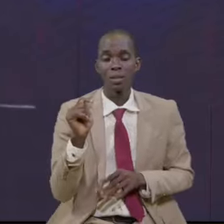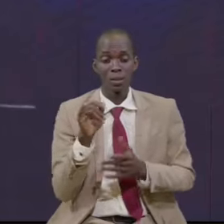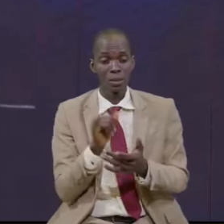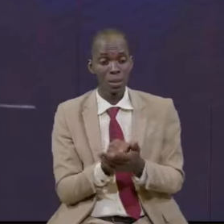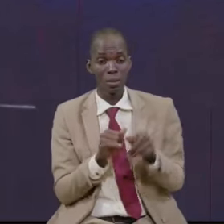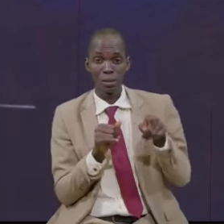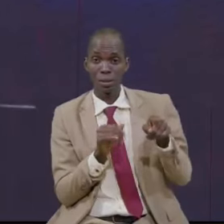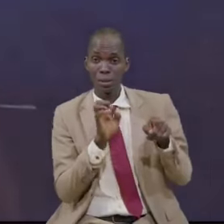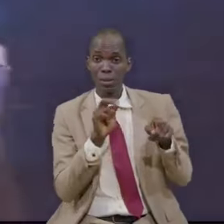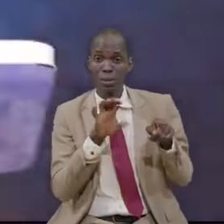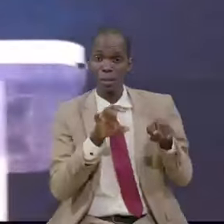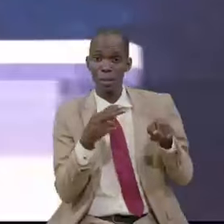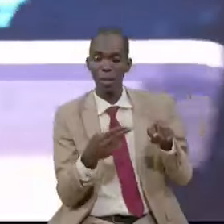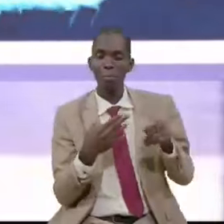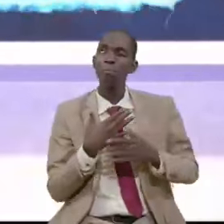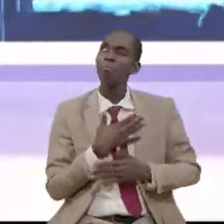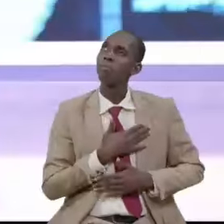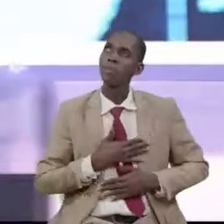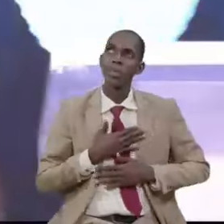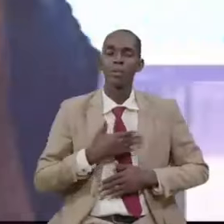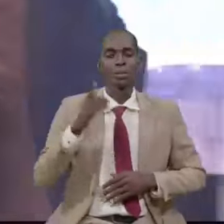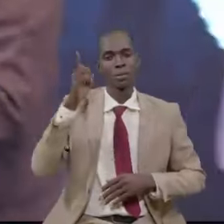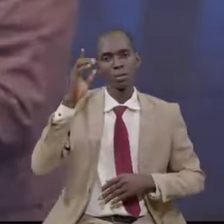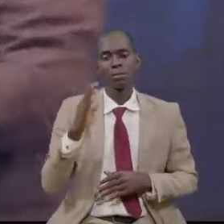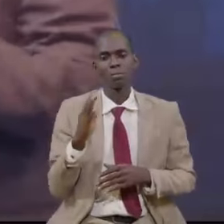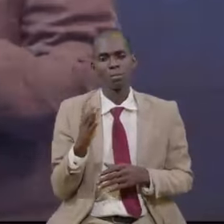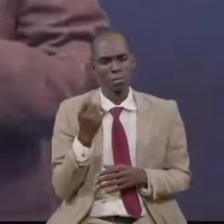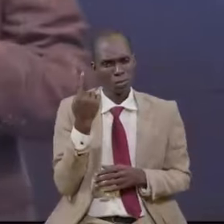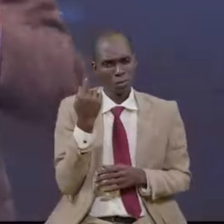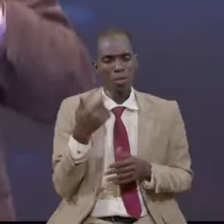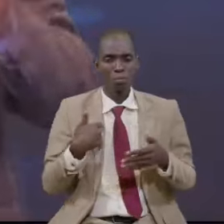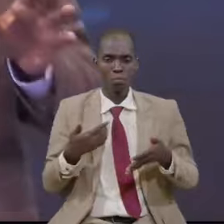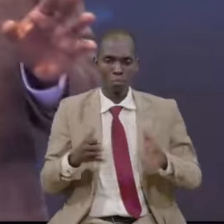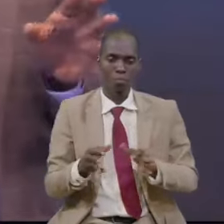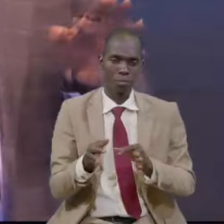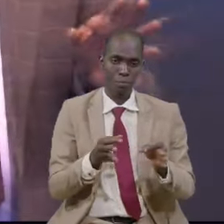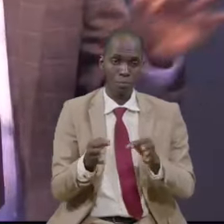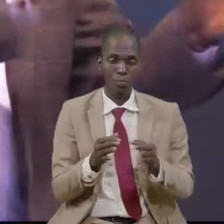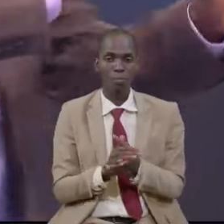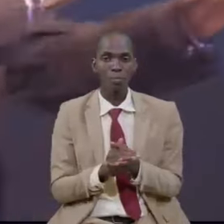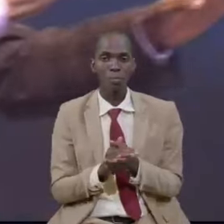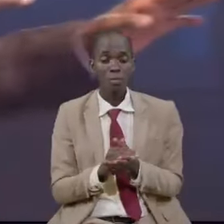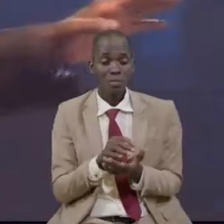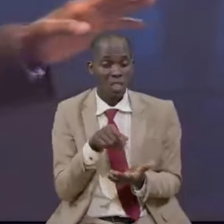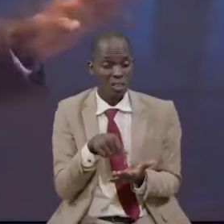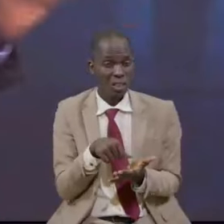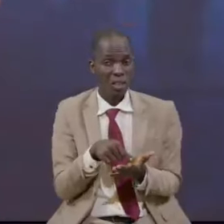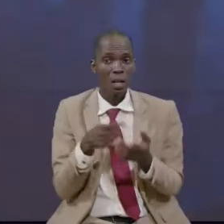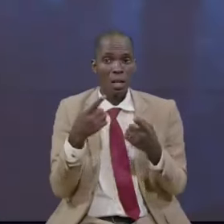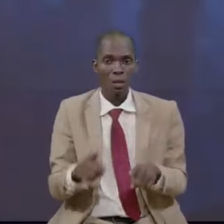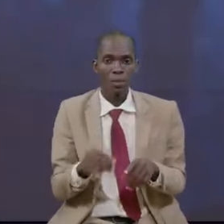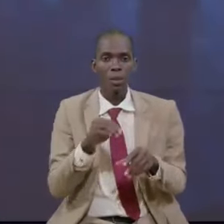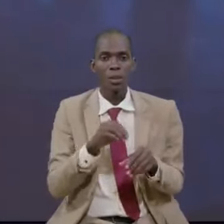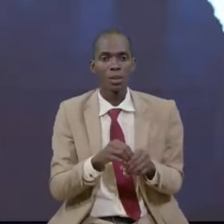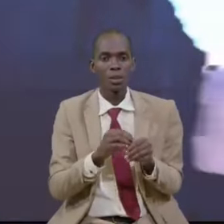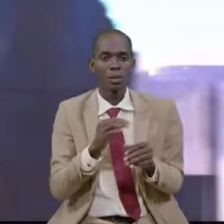pleased God. Let me explain to you. This happened in chapter 5 of